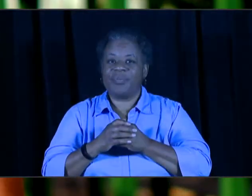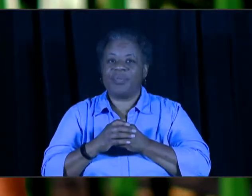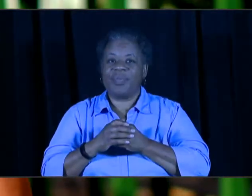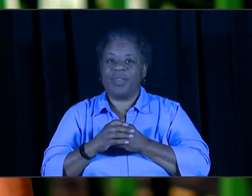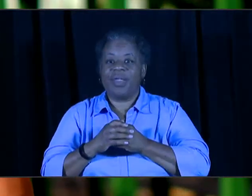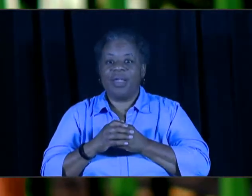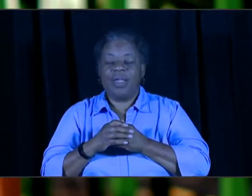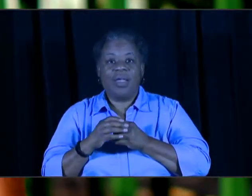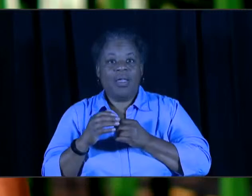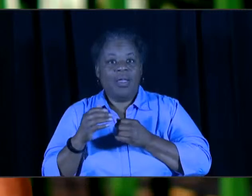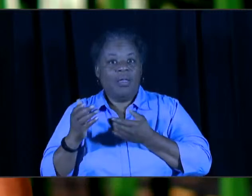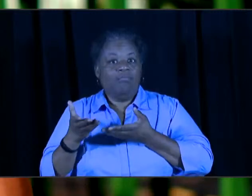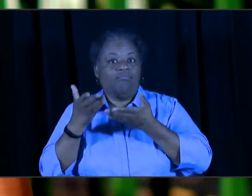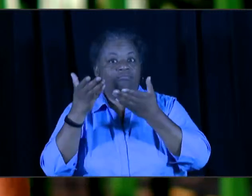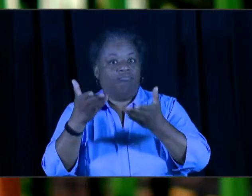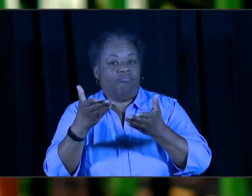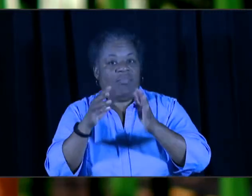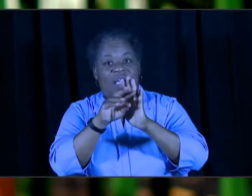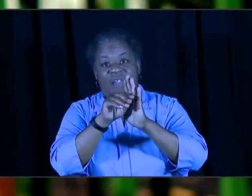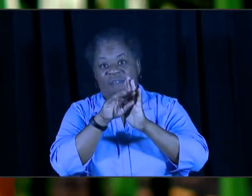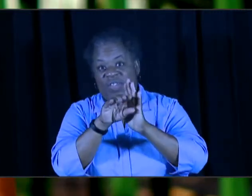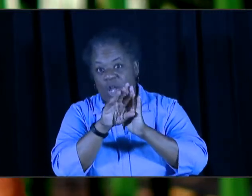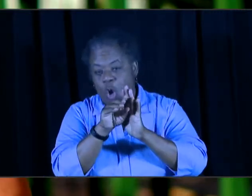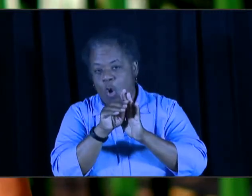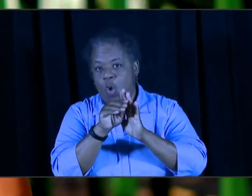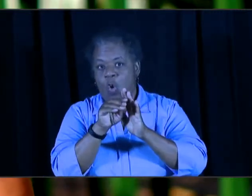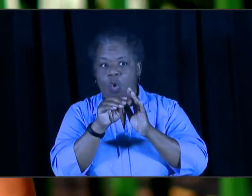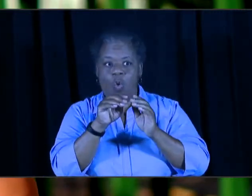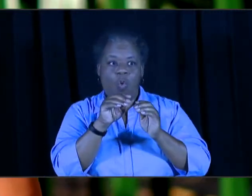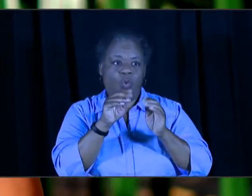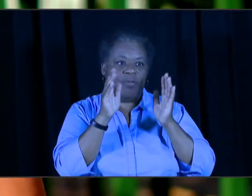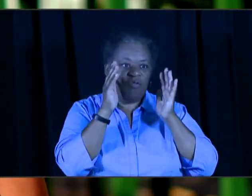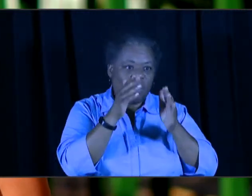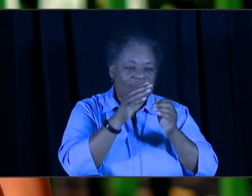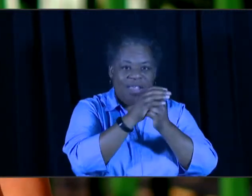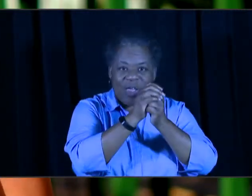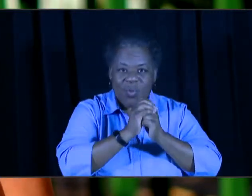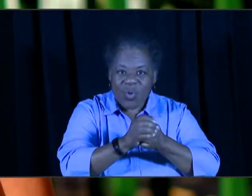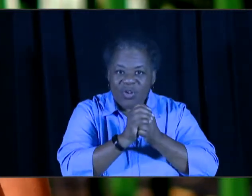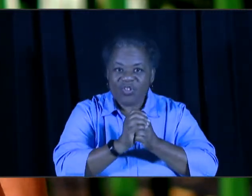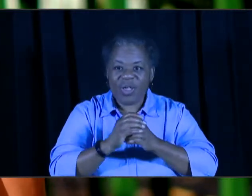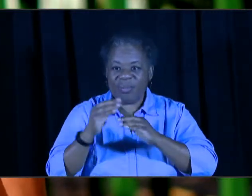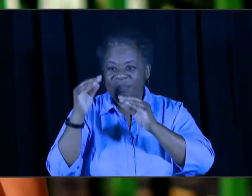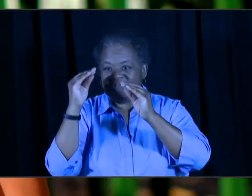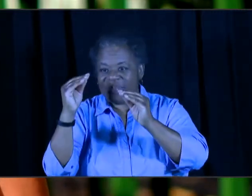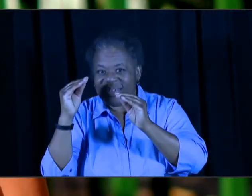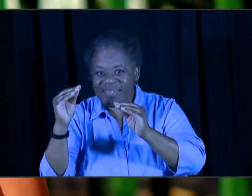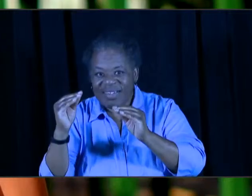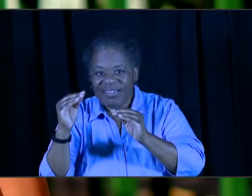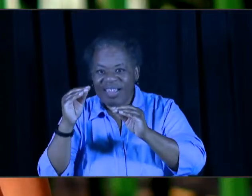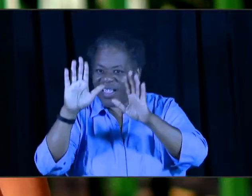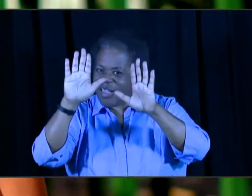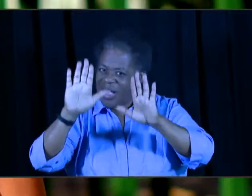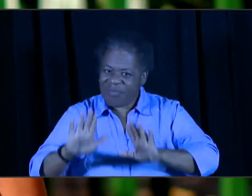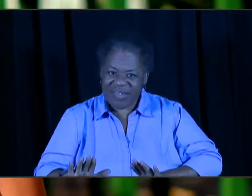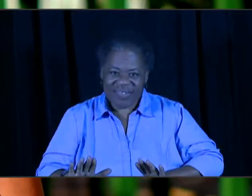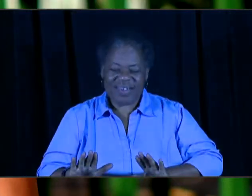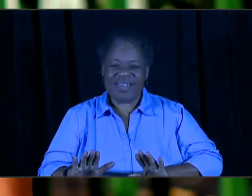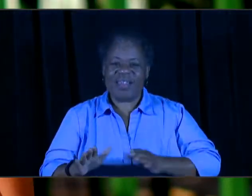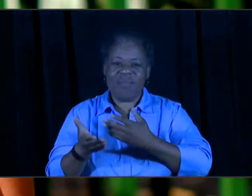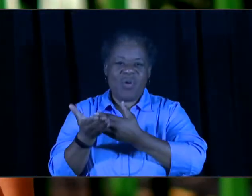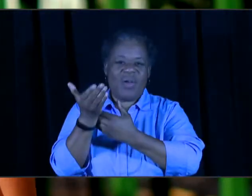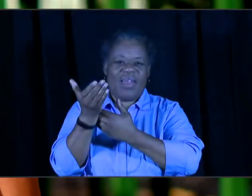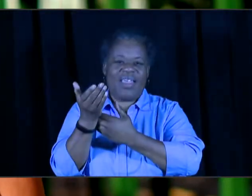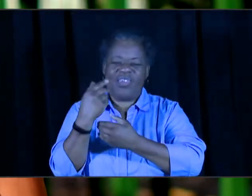containing worship and Bible teaching and some encouragement from some familiar faces every Sunday morning that you can